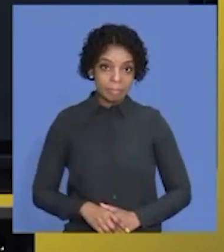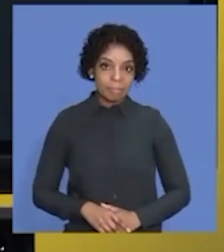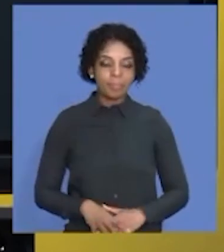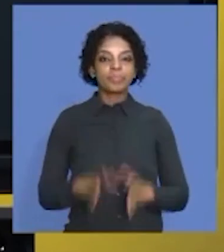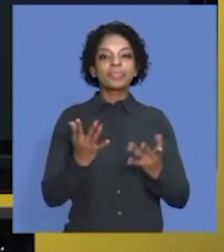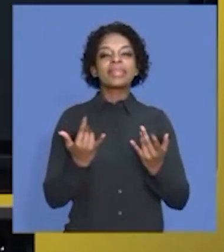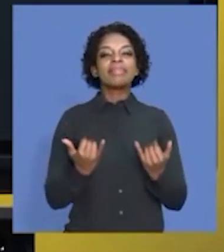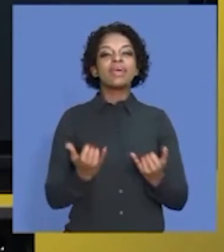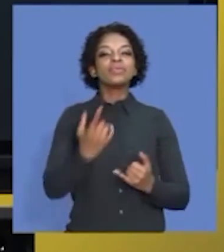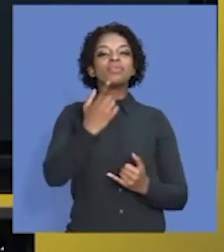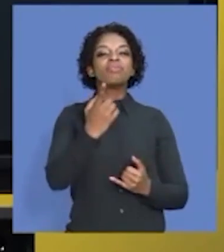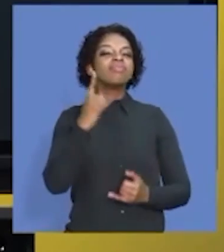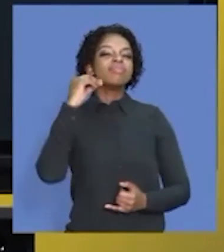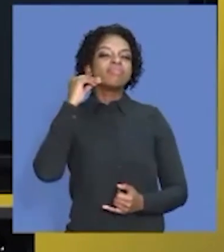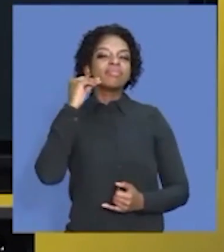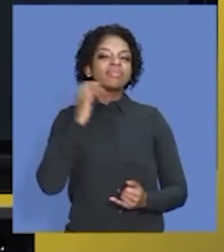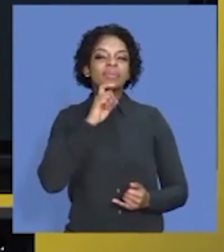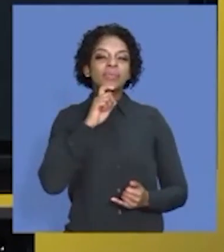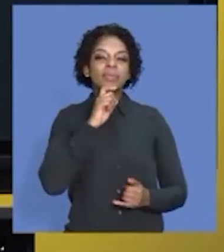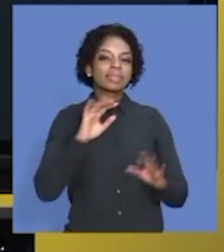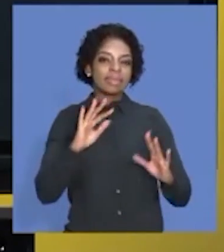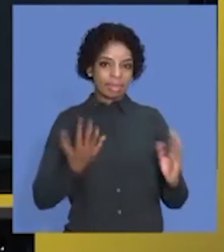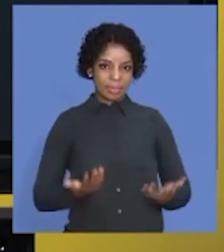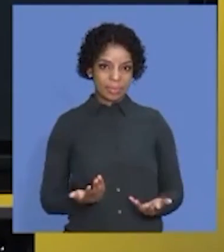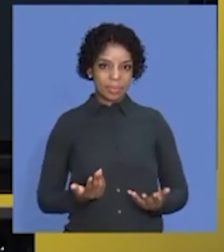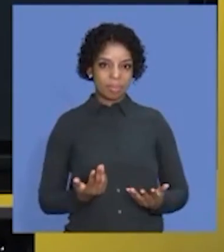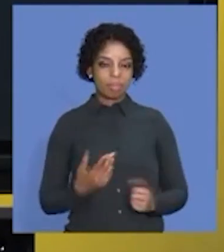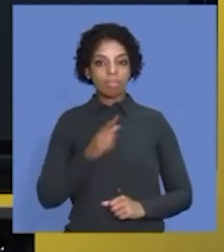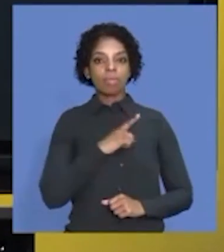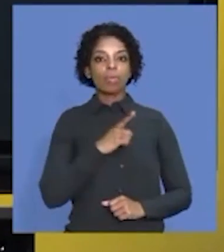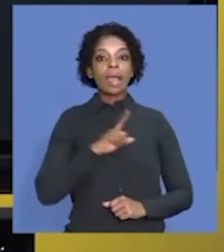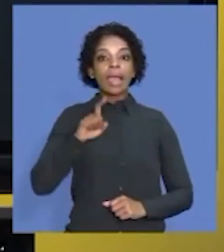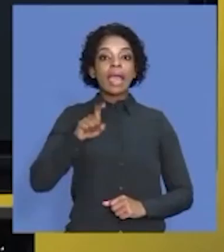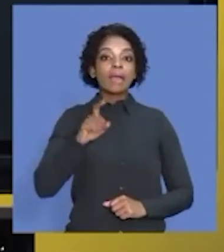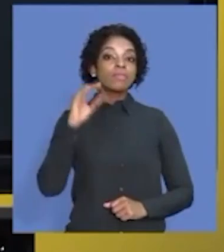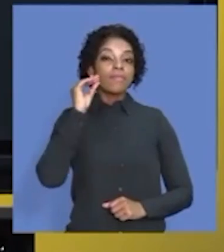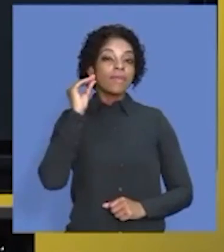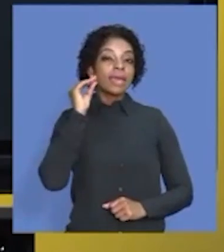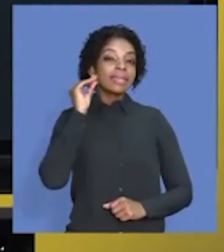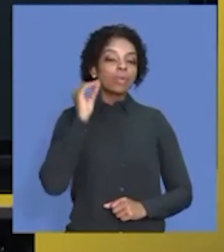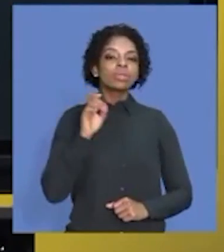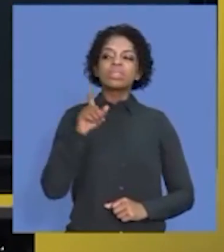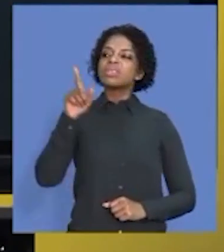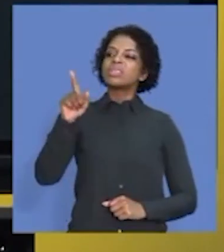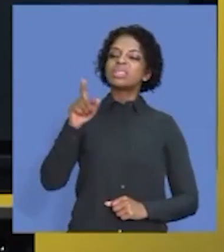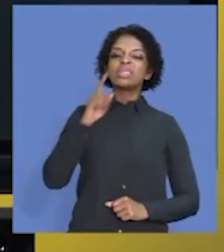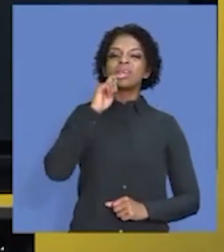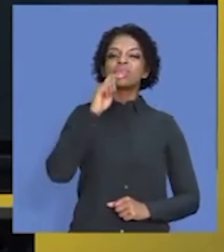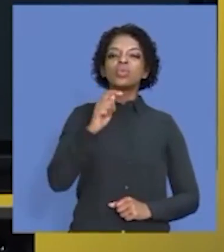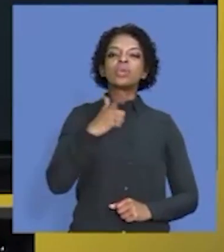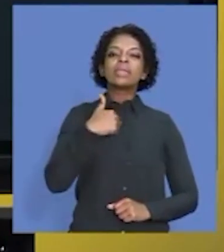that information in order to find out what does the examiner want from you? Okay, let's look at